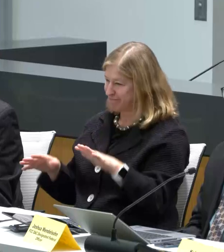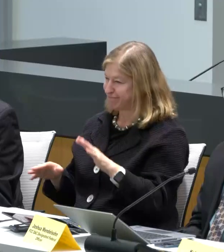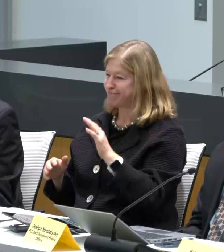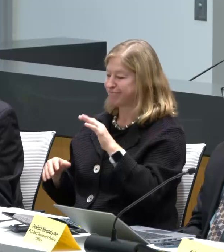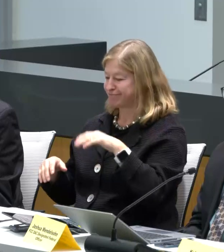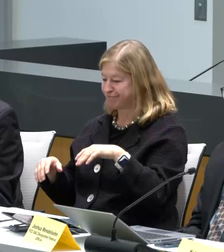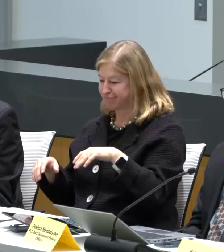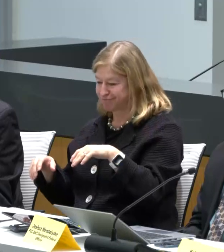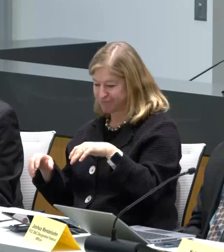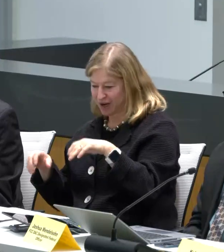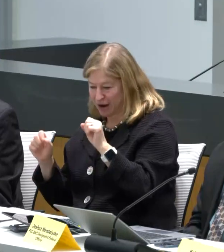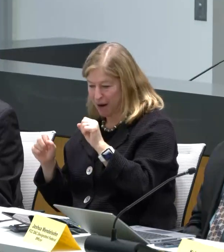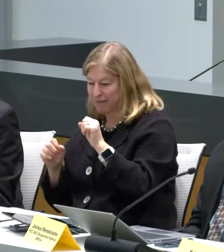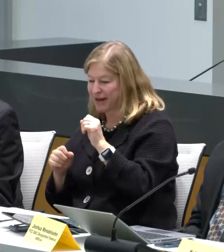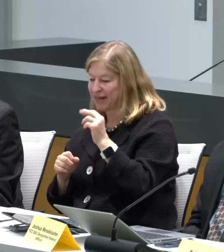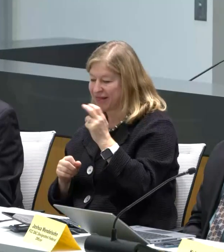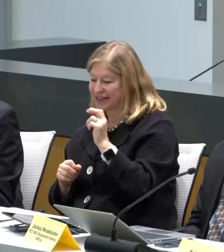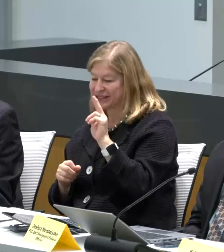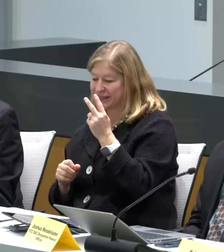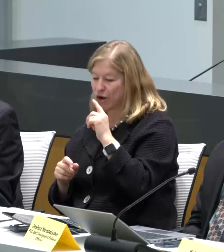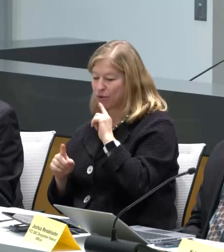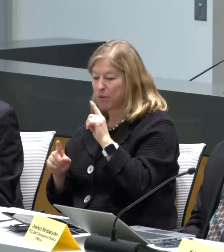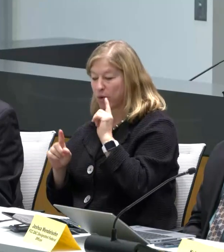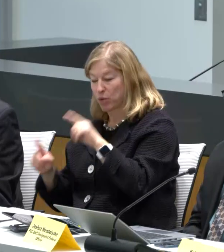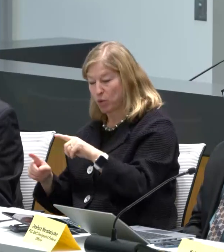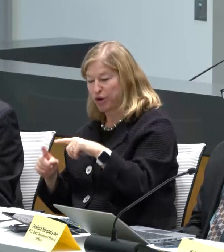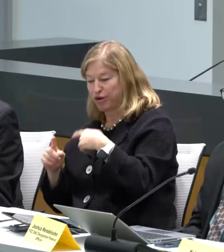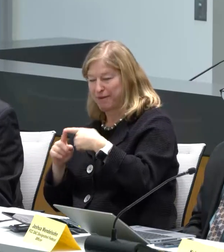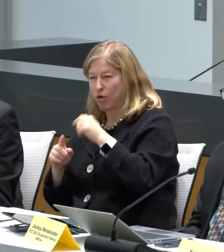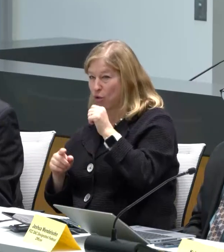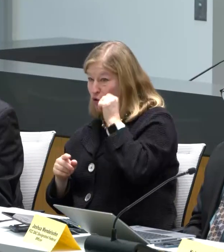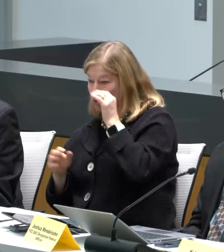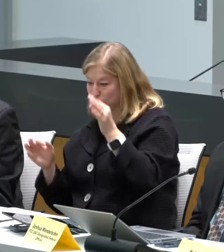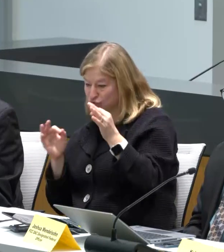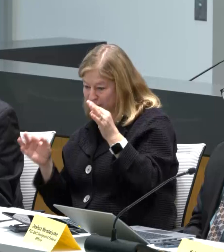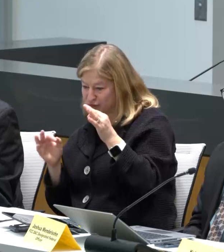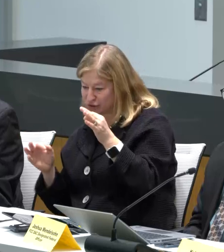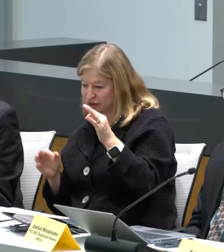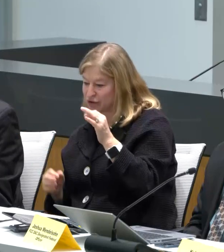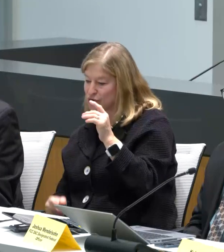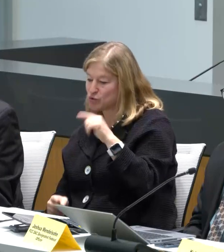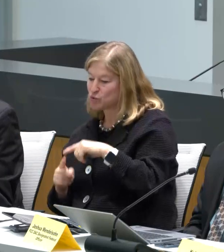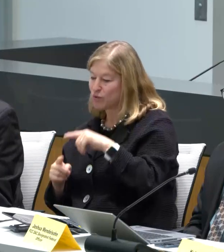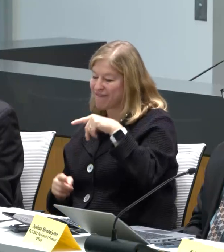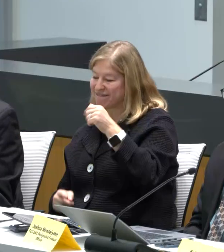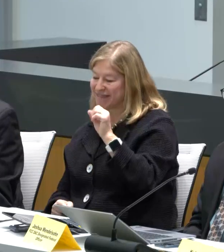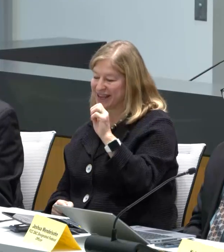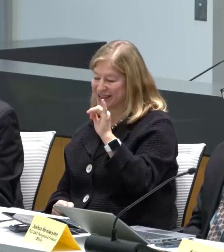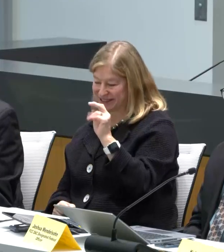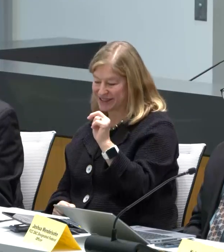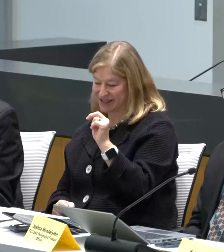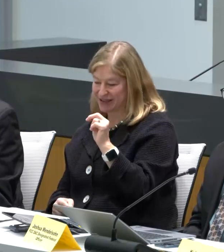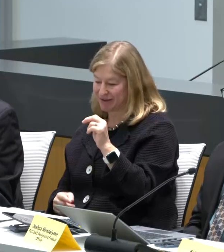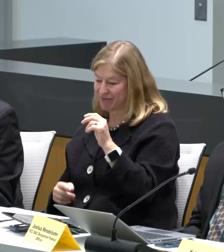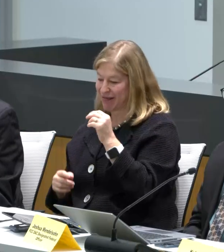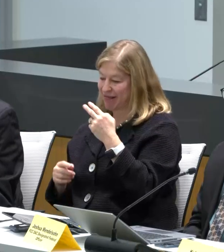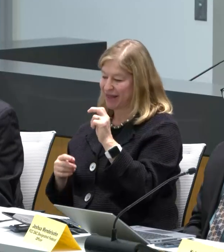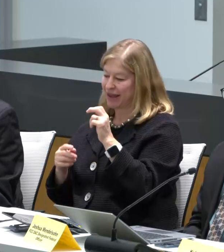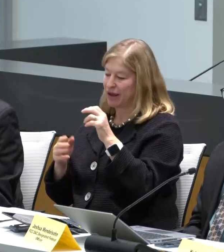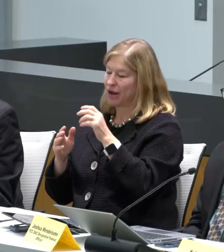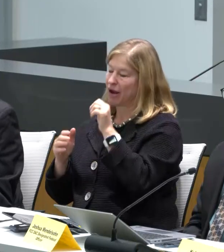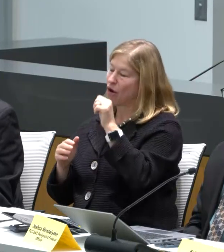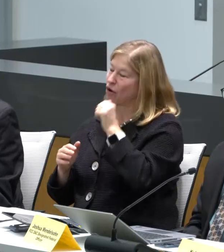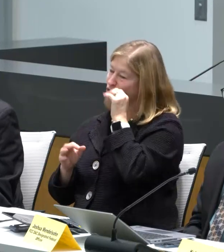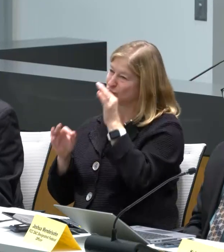Audio descriptions, as you've also heard from the chairwoman, we recently adopted the second report and order on audio descriptions.